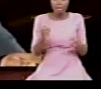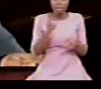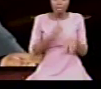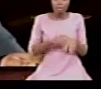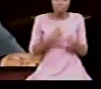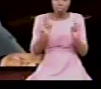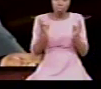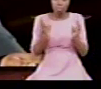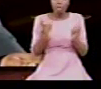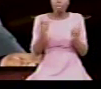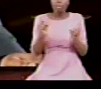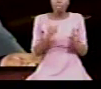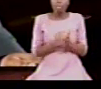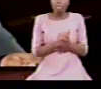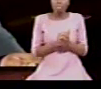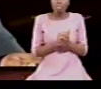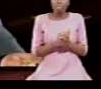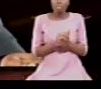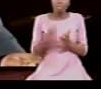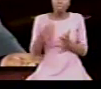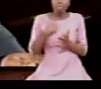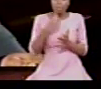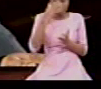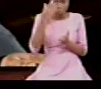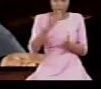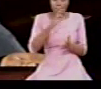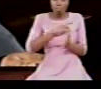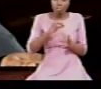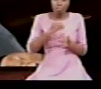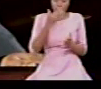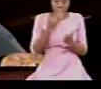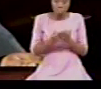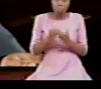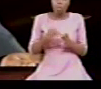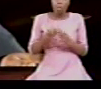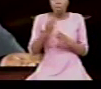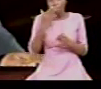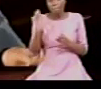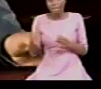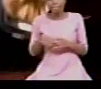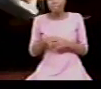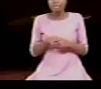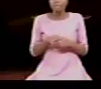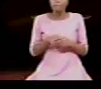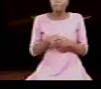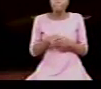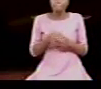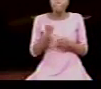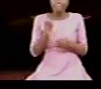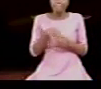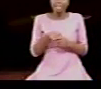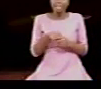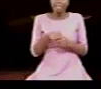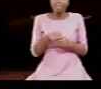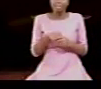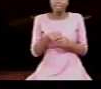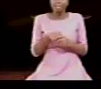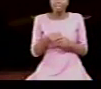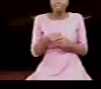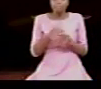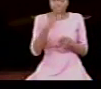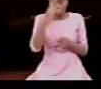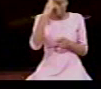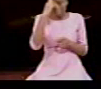and reaping, a profit thereby, good or bad. So look at it again. In